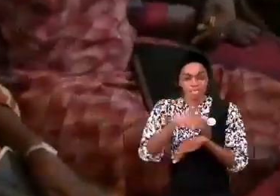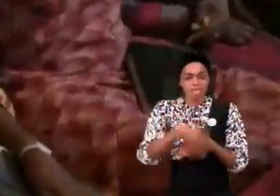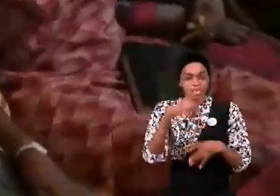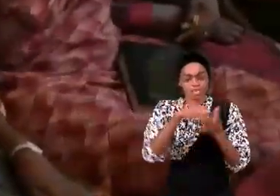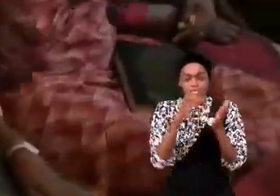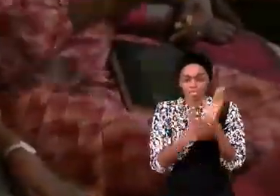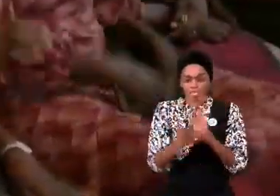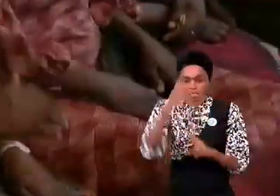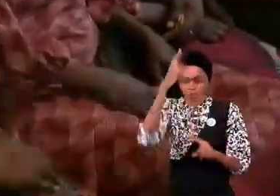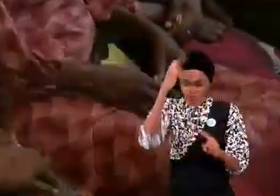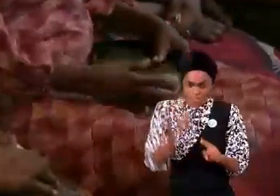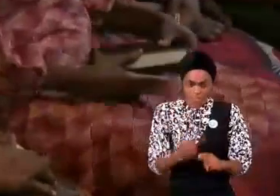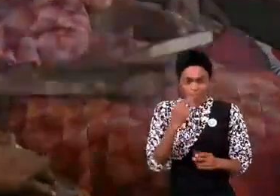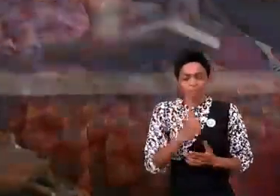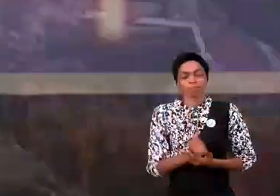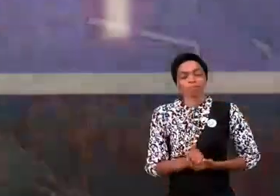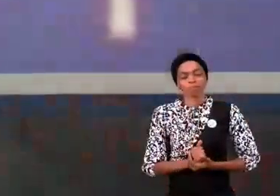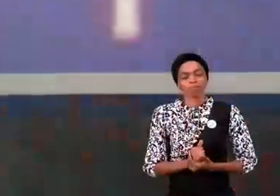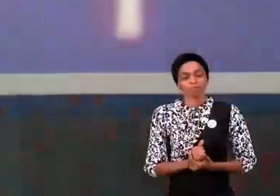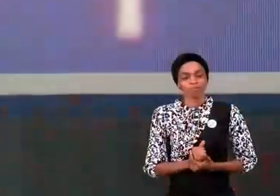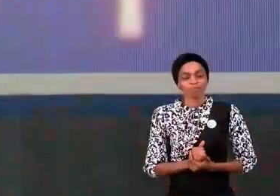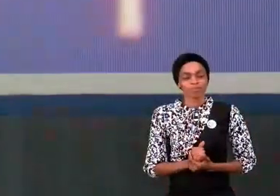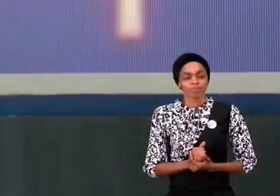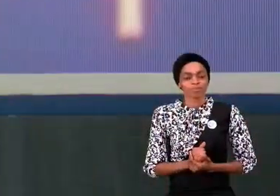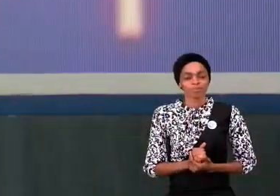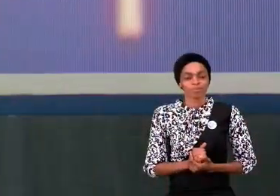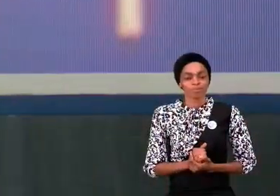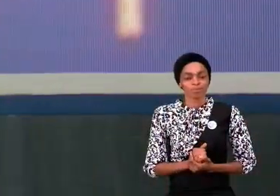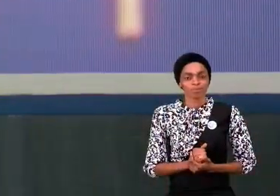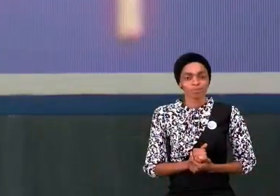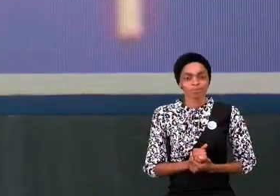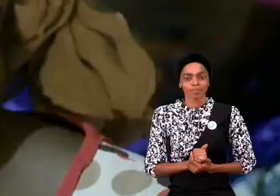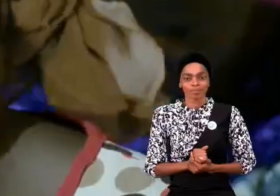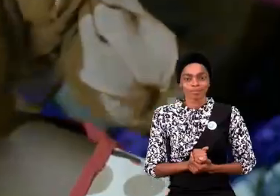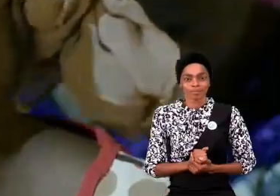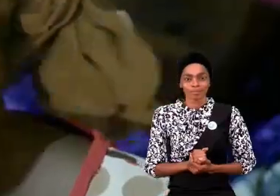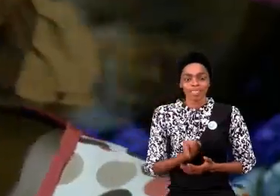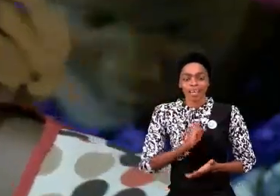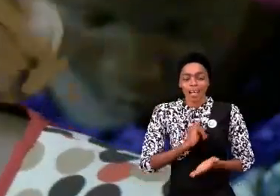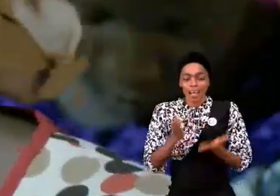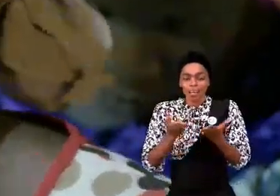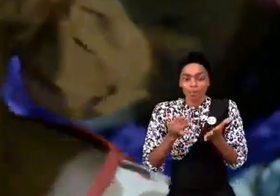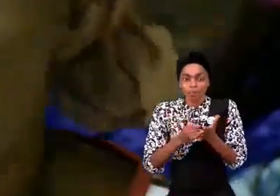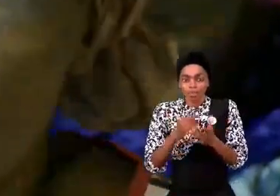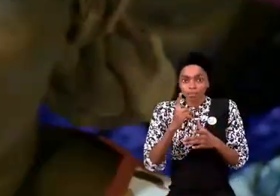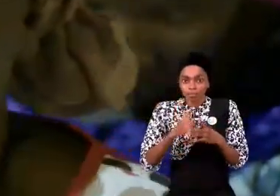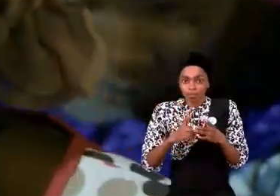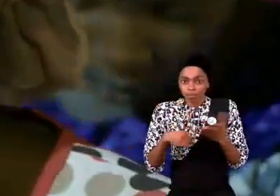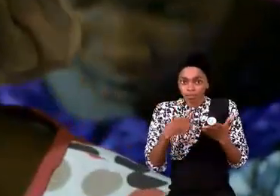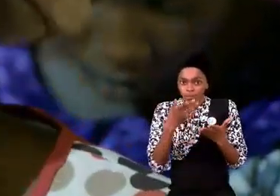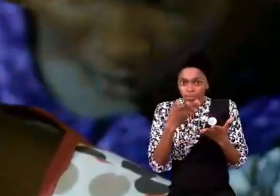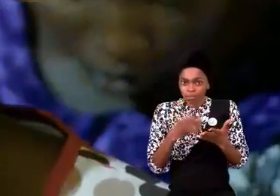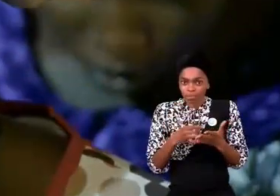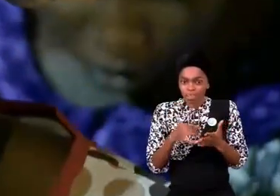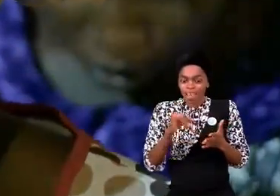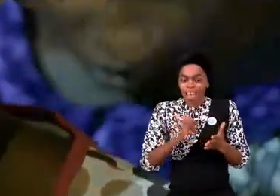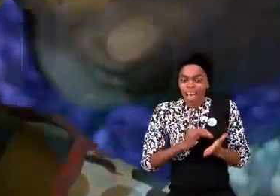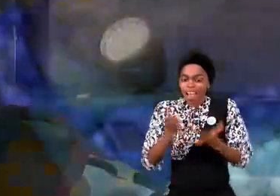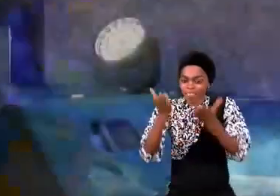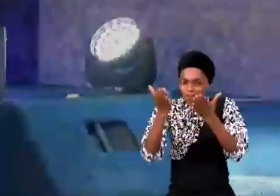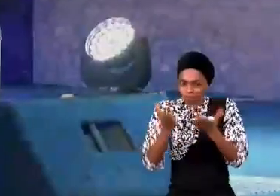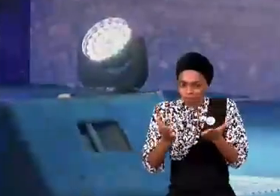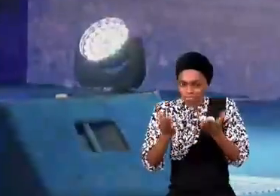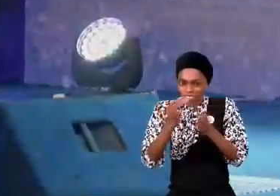I want it. I want it. Colossians chapter 1